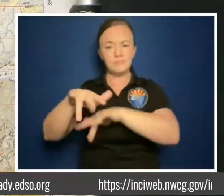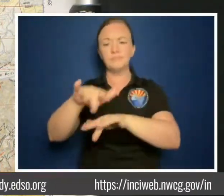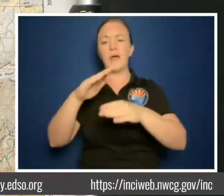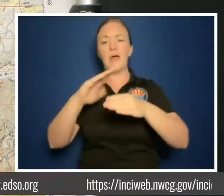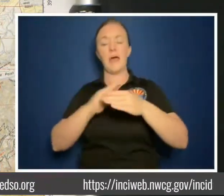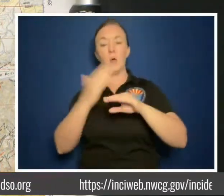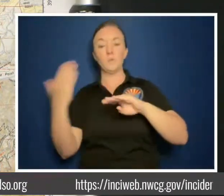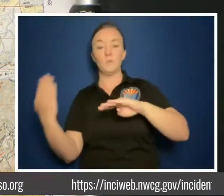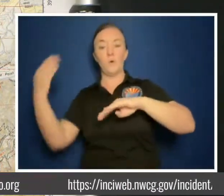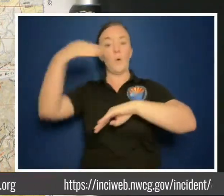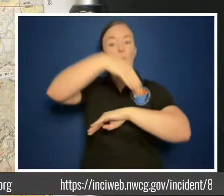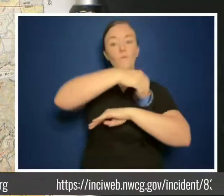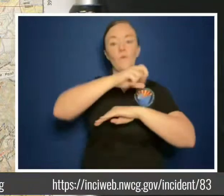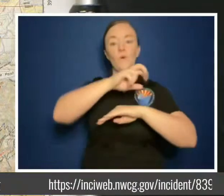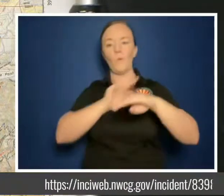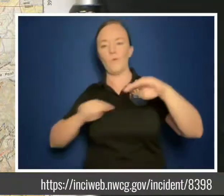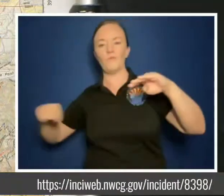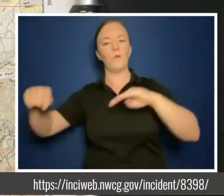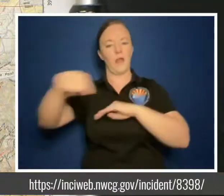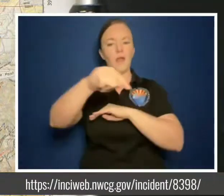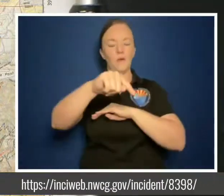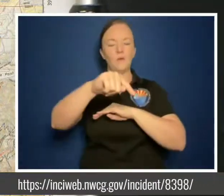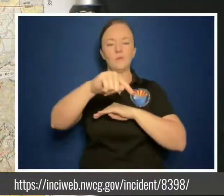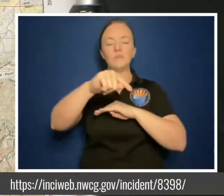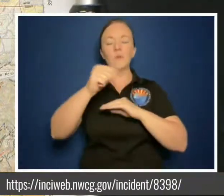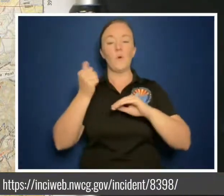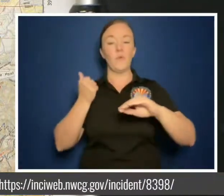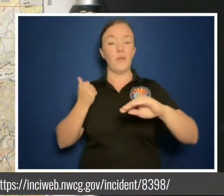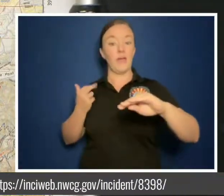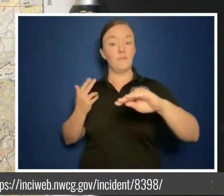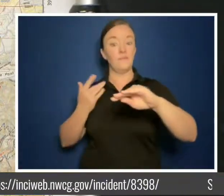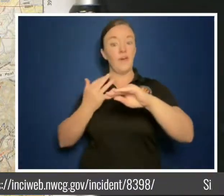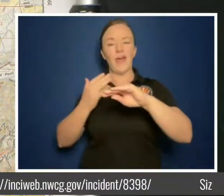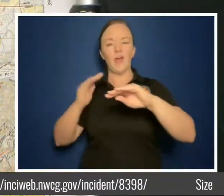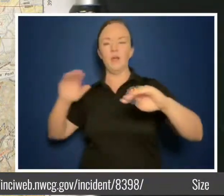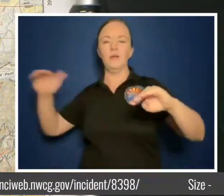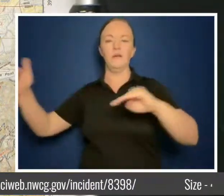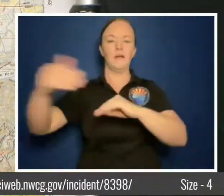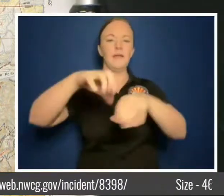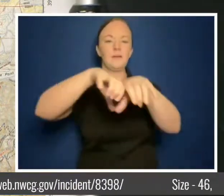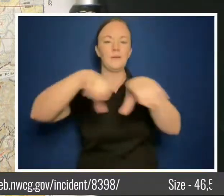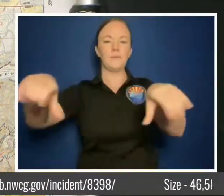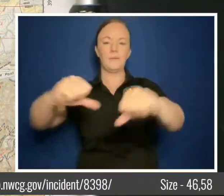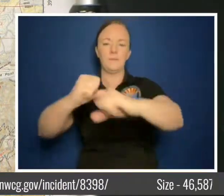them to get out in front of the fire, building primarily indirect line out here.